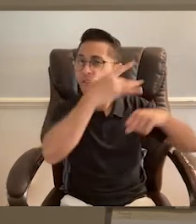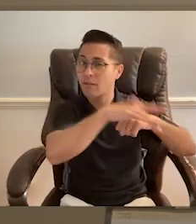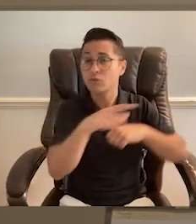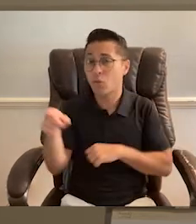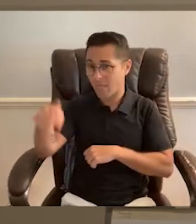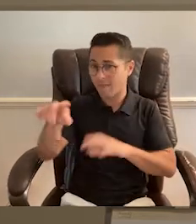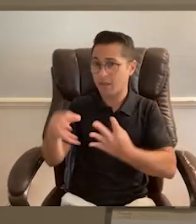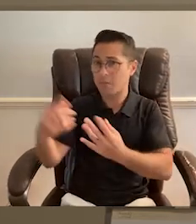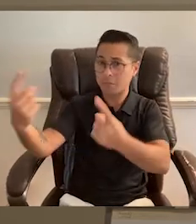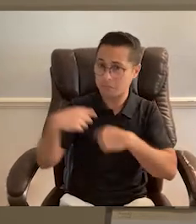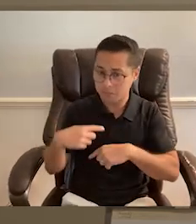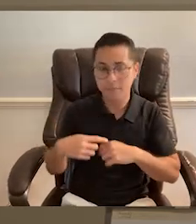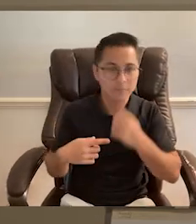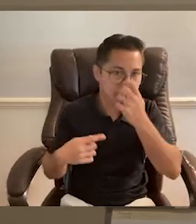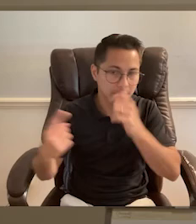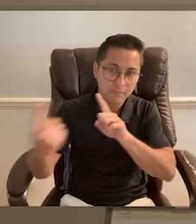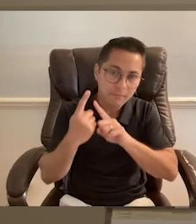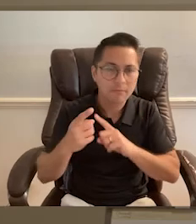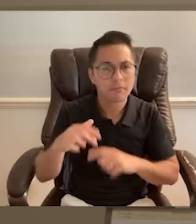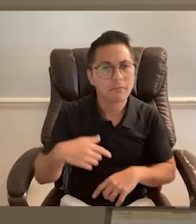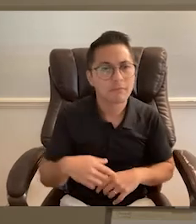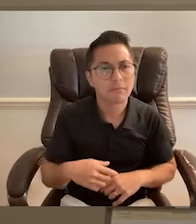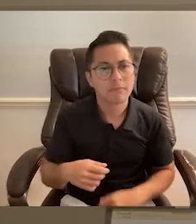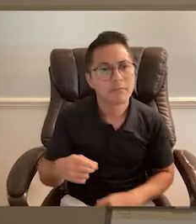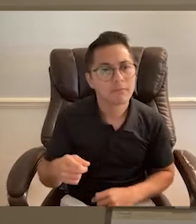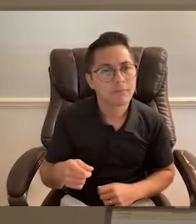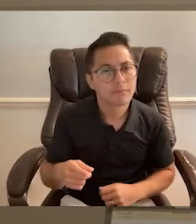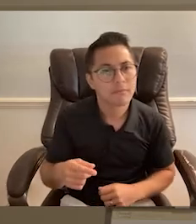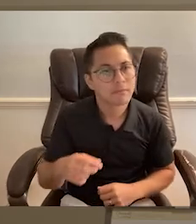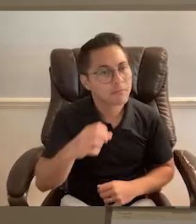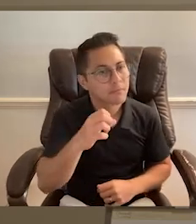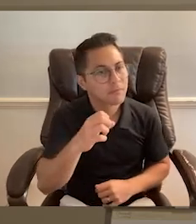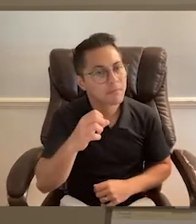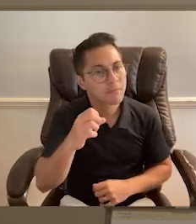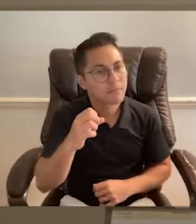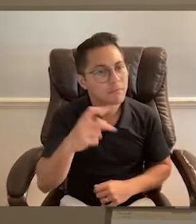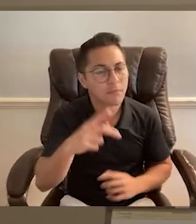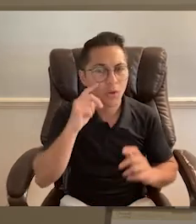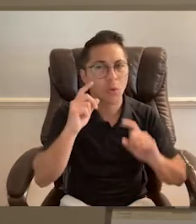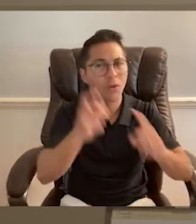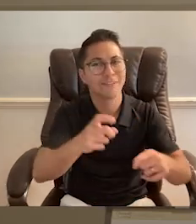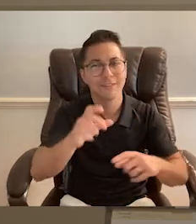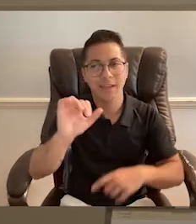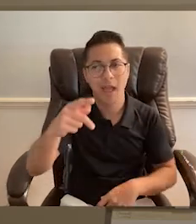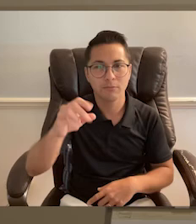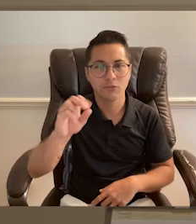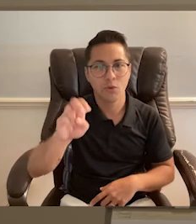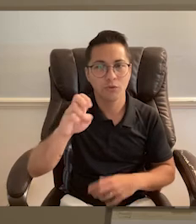to modify his vehicle where he was able to drive that vehicle independently. So the remark his mom made